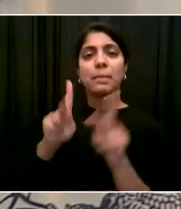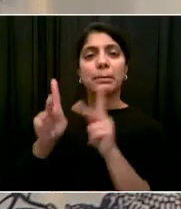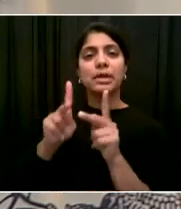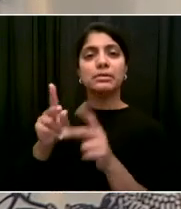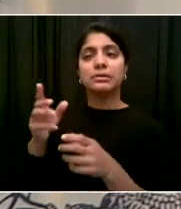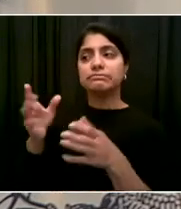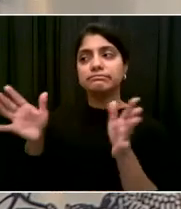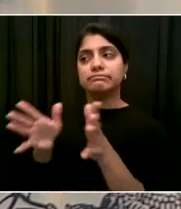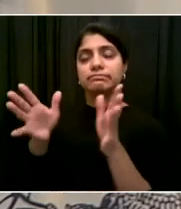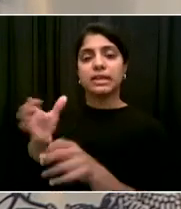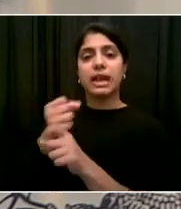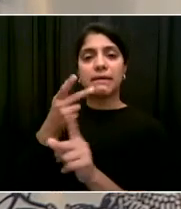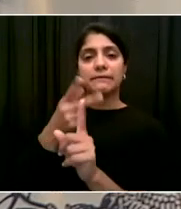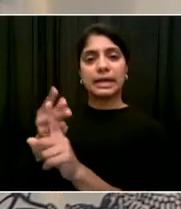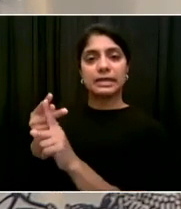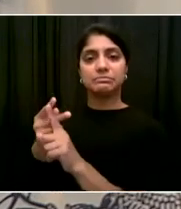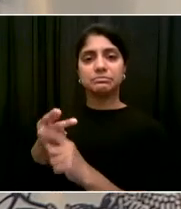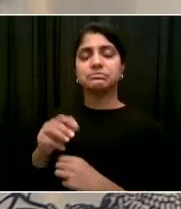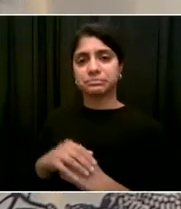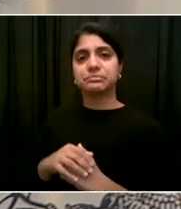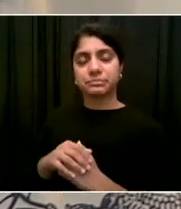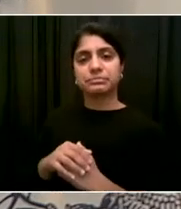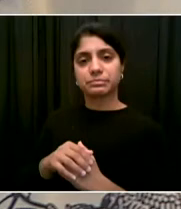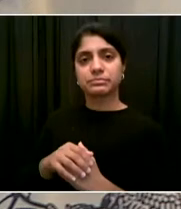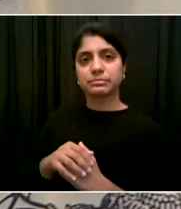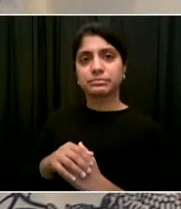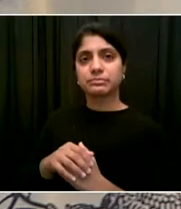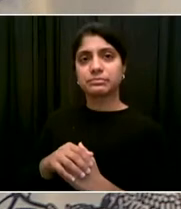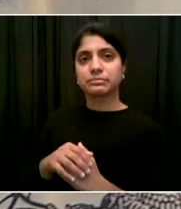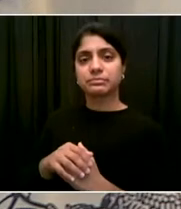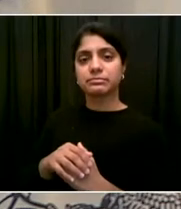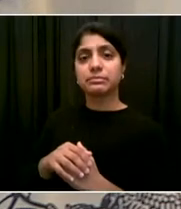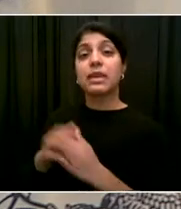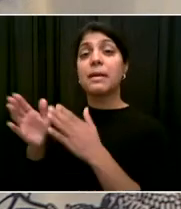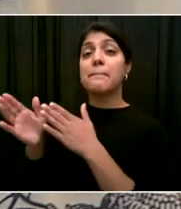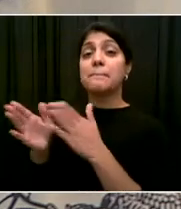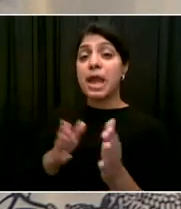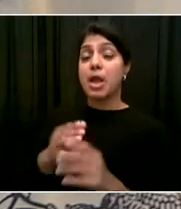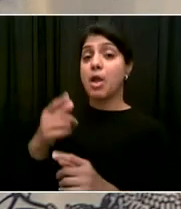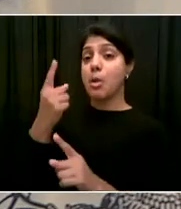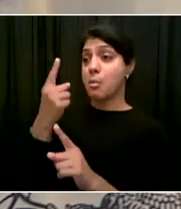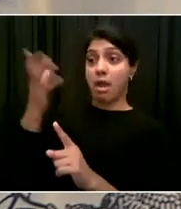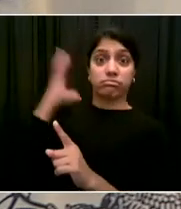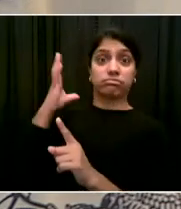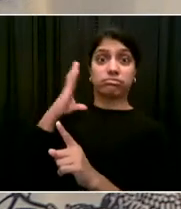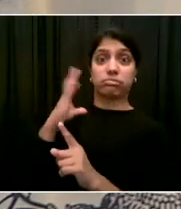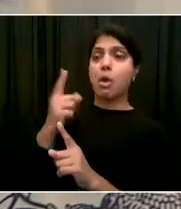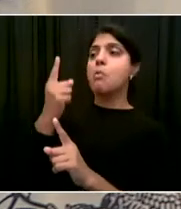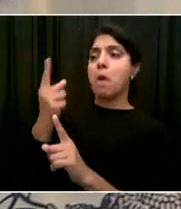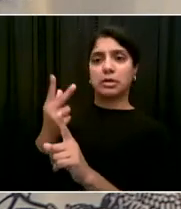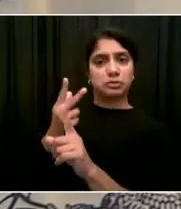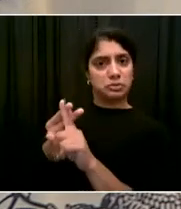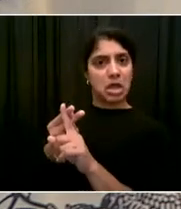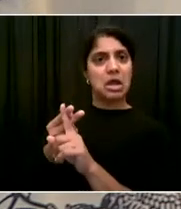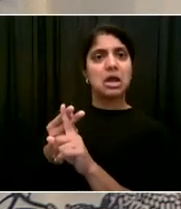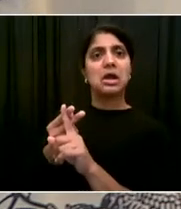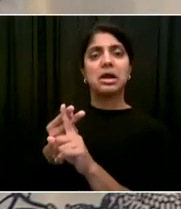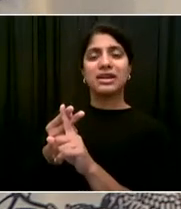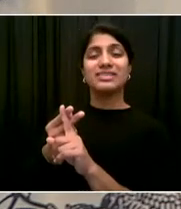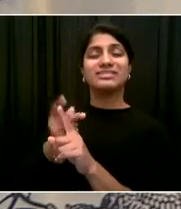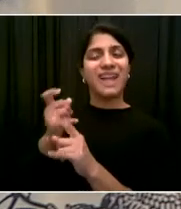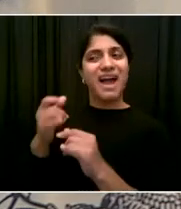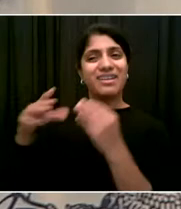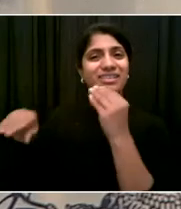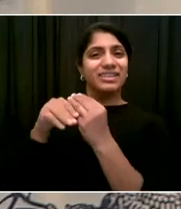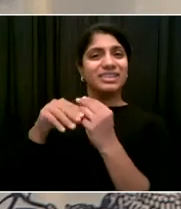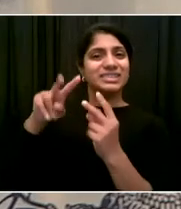was get that first dose immediately if you hadn't gotten it, but then there is a stipulated timeline to make sure you get your second dose when you're